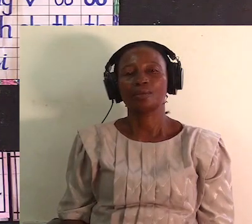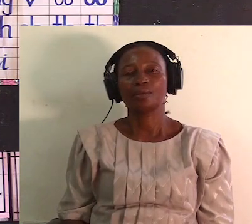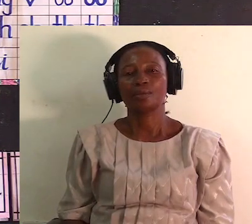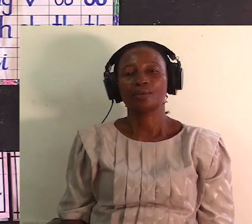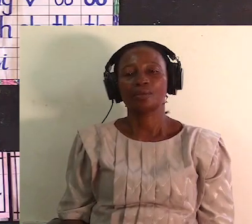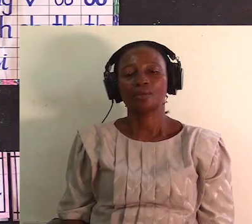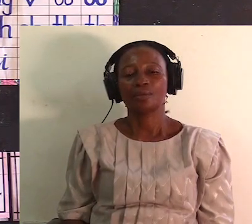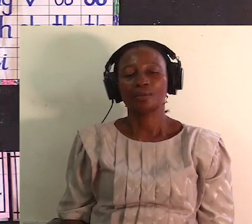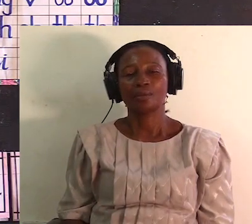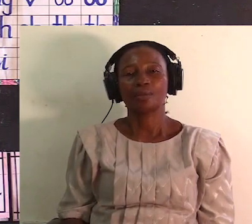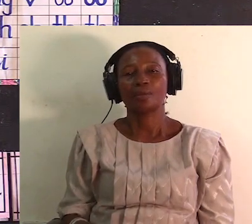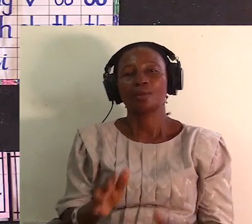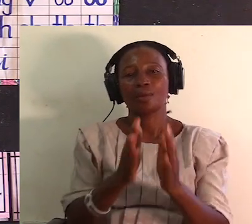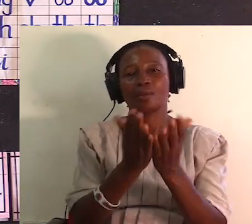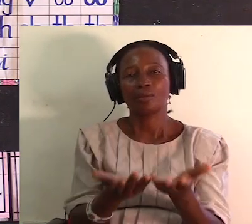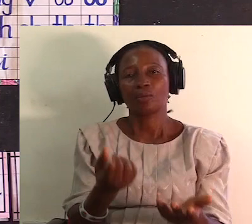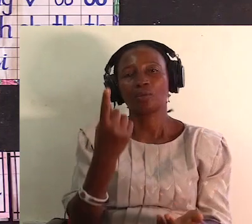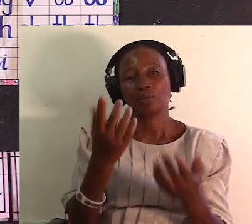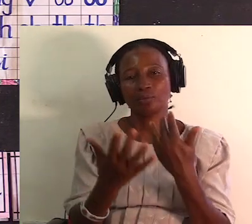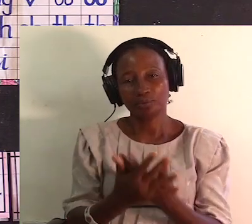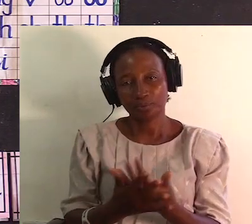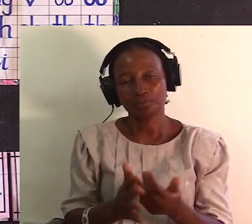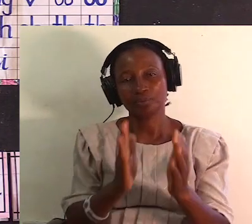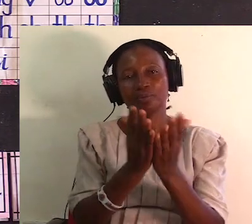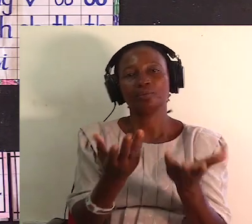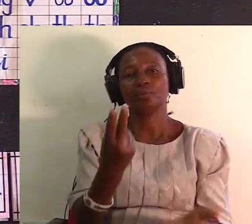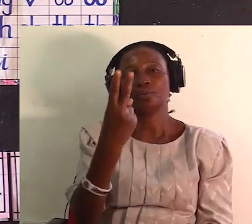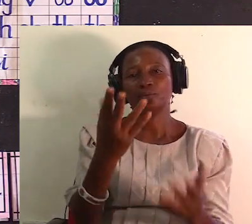how many sounds? Book 1 is done. Book 2 is done.